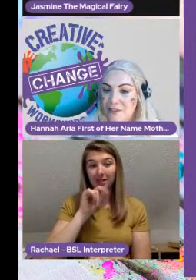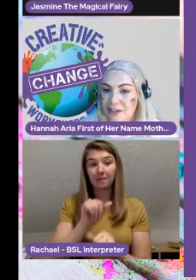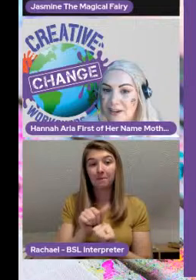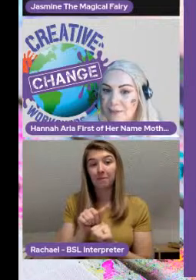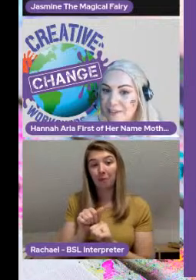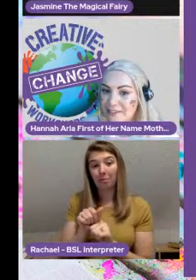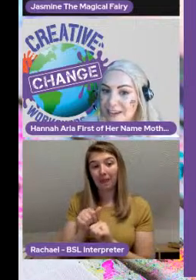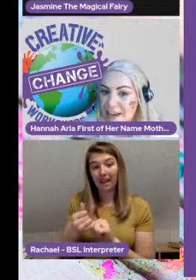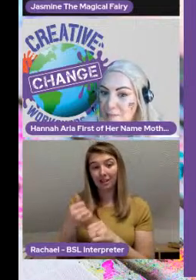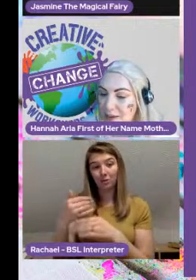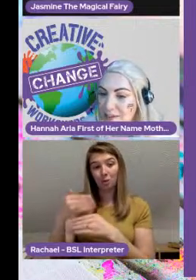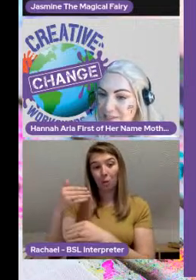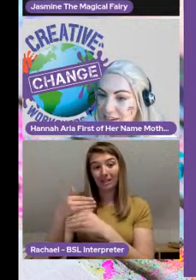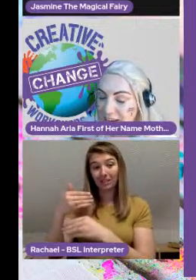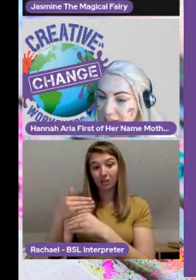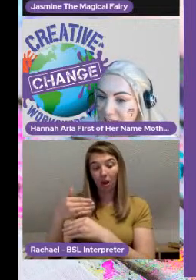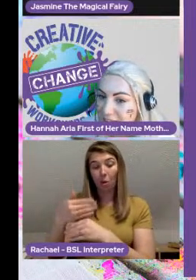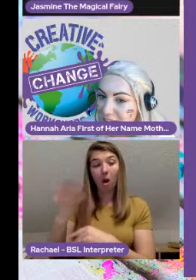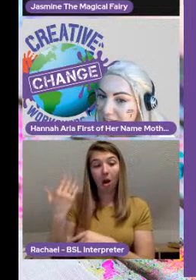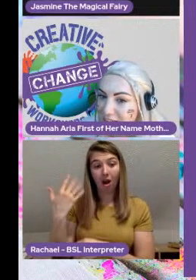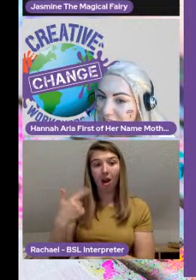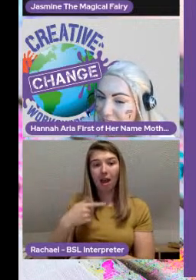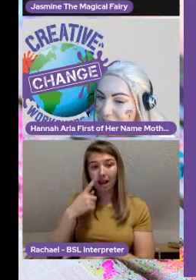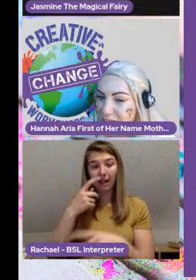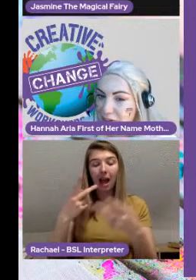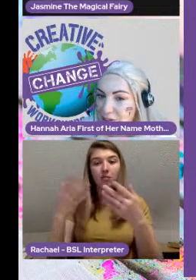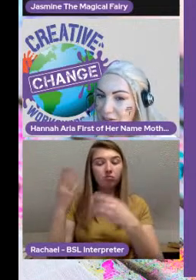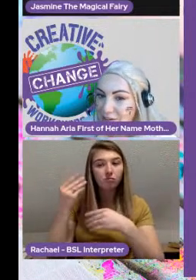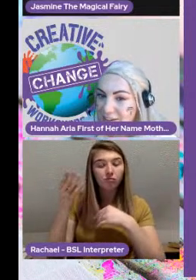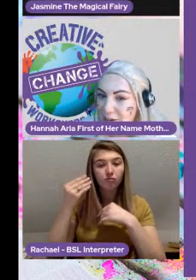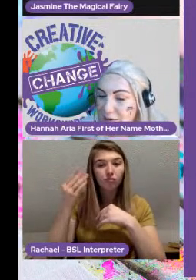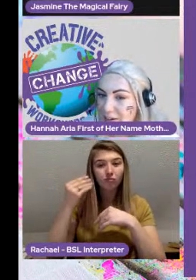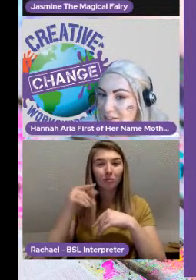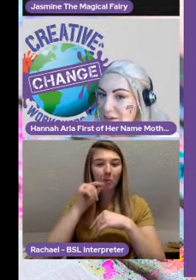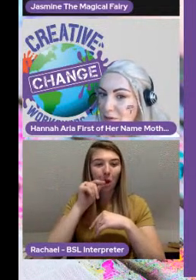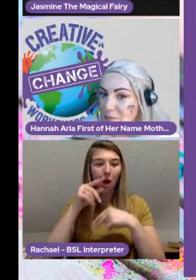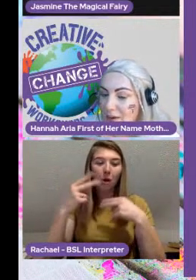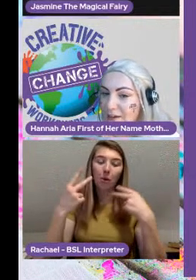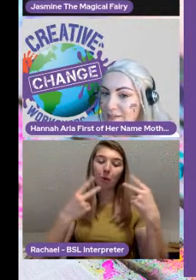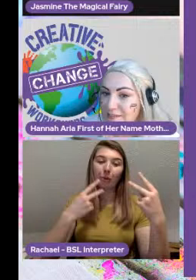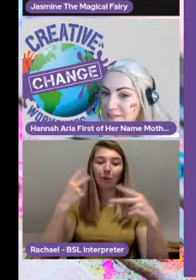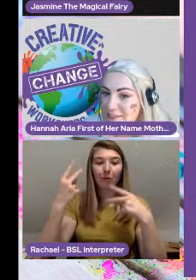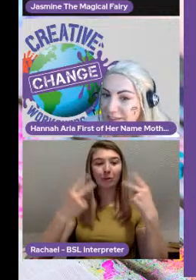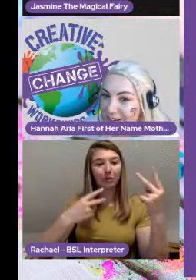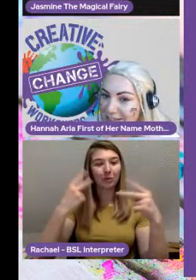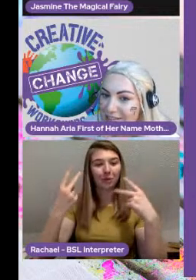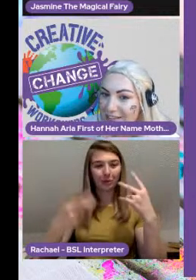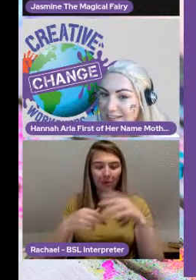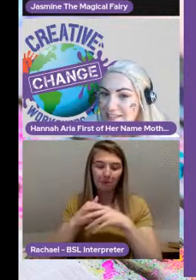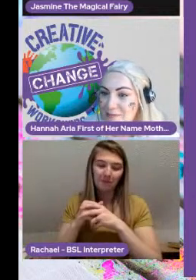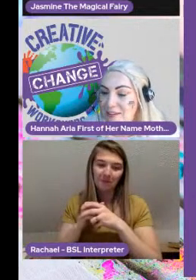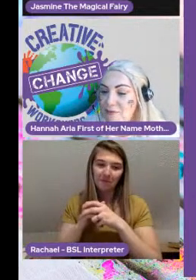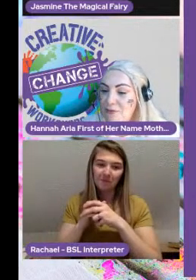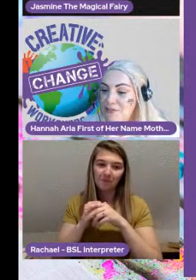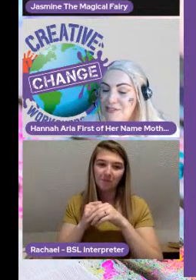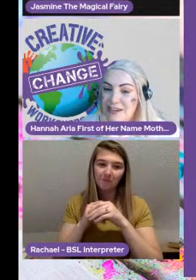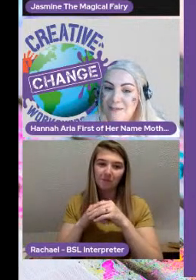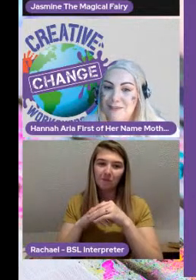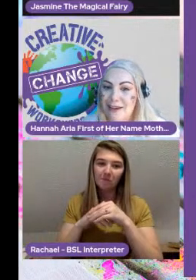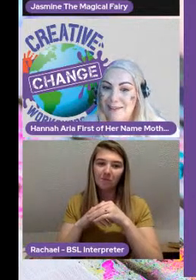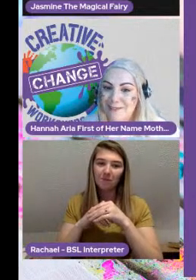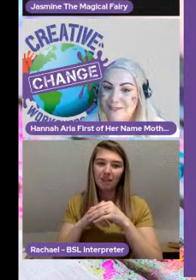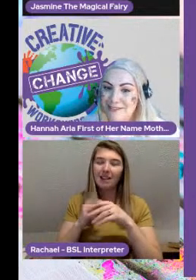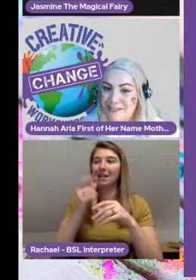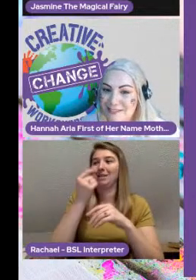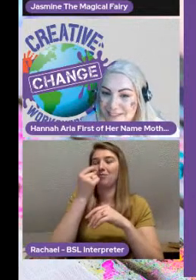her window, and I could hear birds singing. Okay. They were like cute birds. This is where they've all gone to